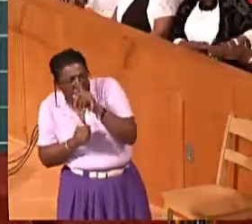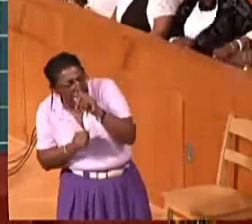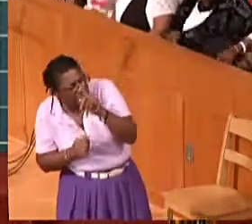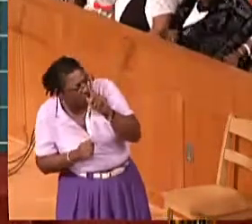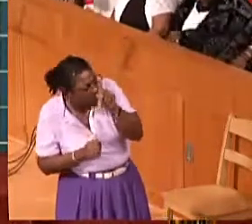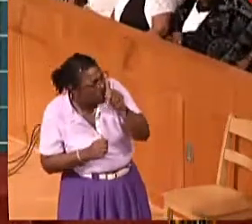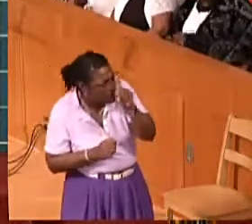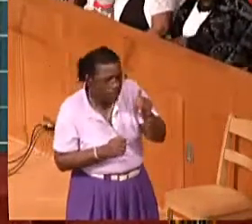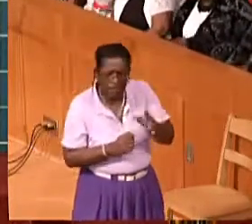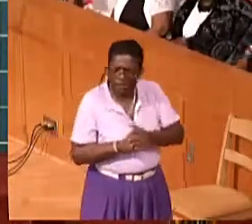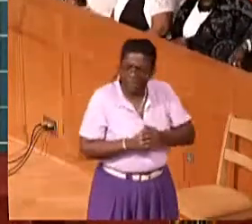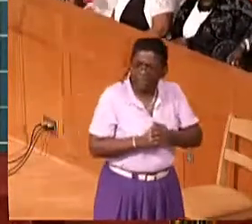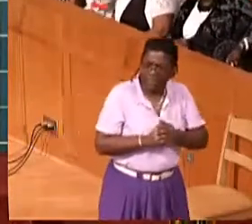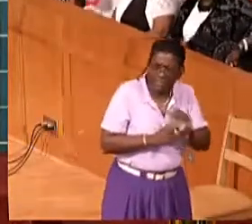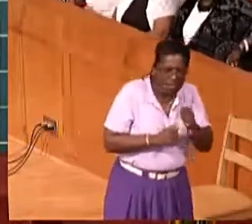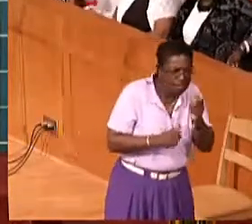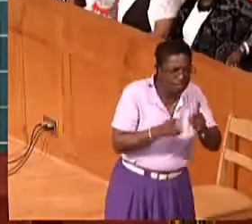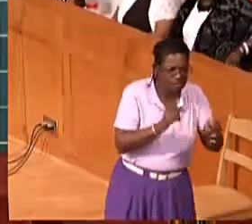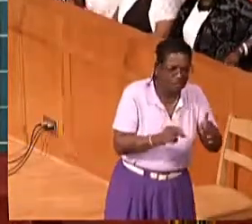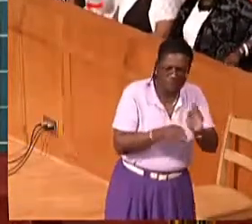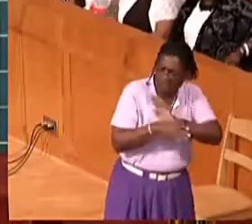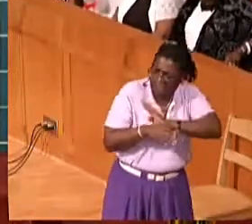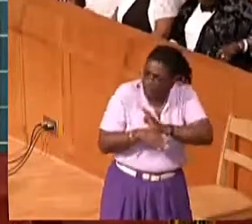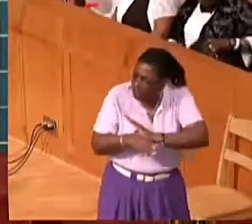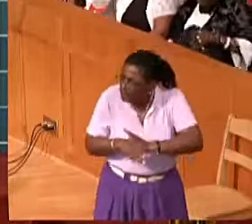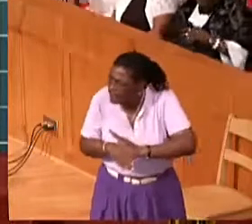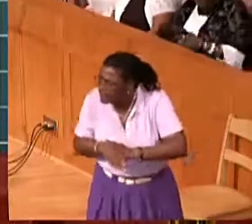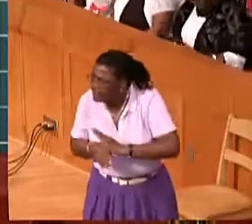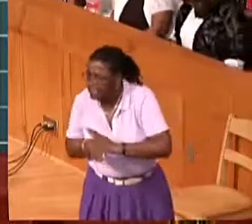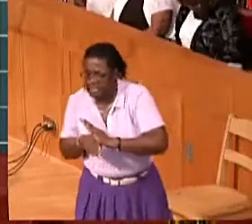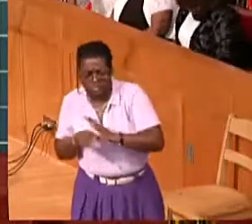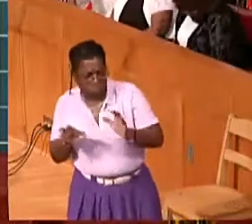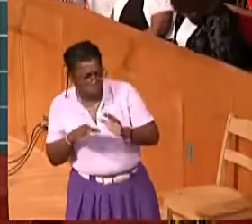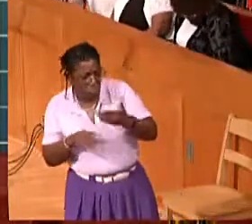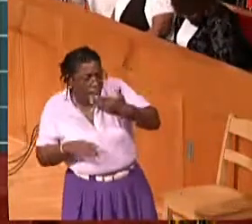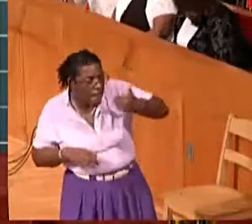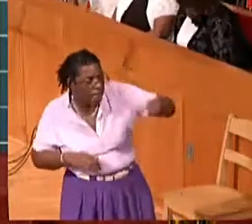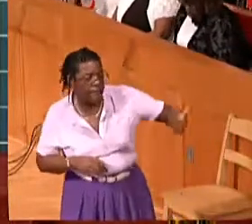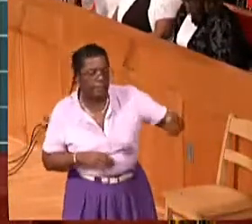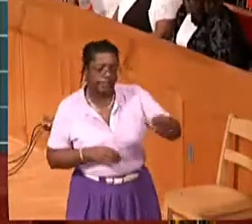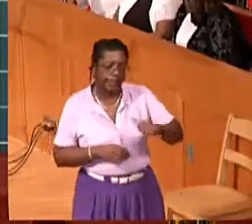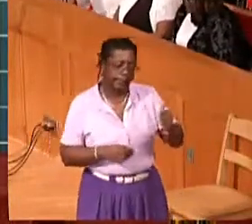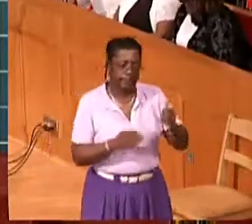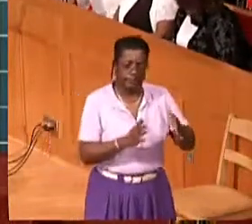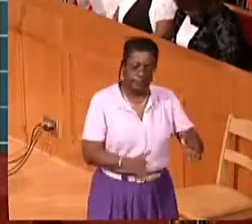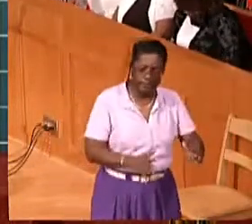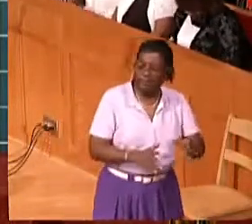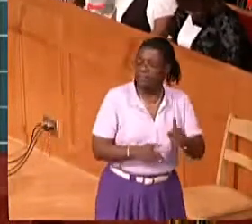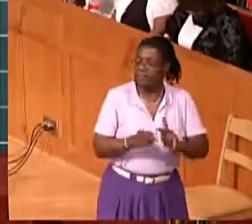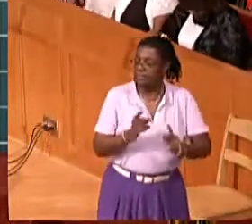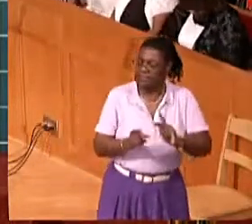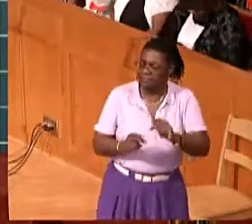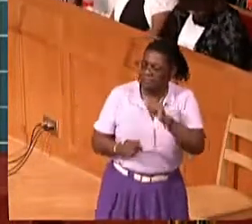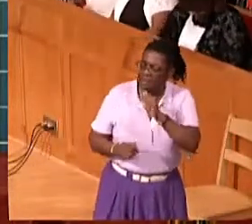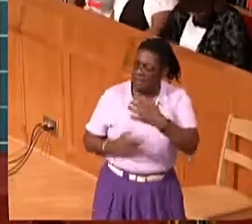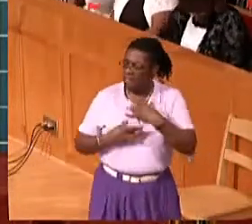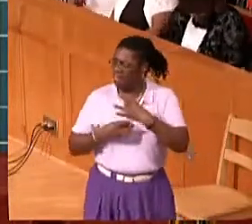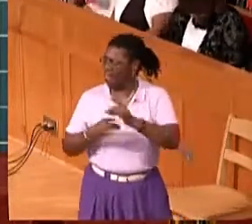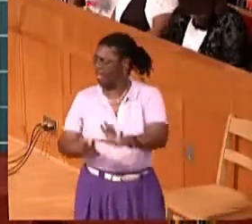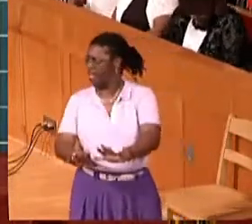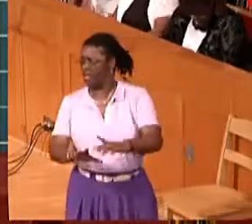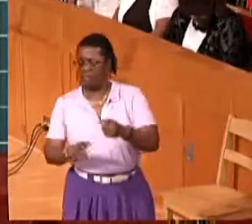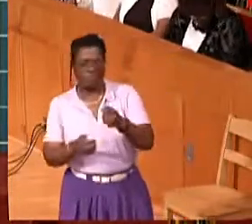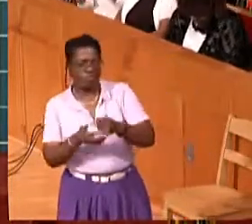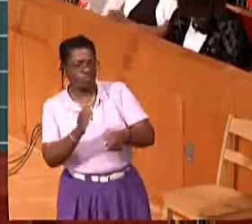Come on, help me if you can. I'm trying to keep the confusion down. Everybody in the choir don't like what the choir singing, and you ain't even in the